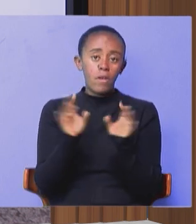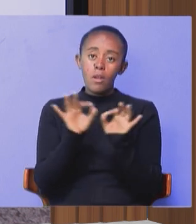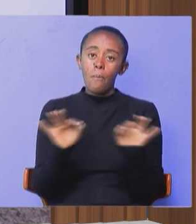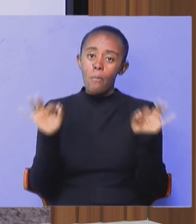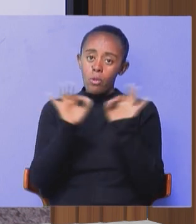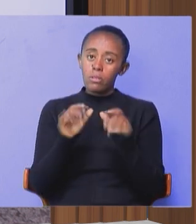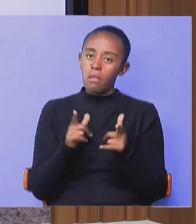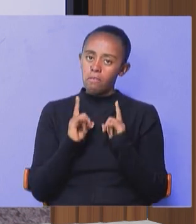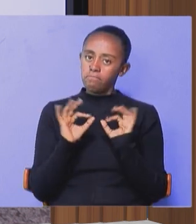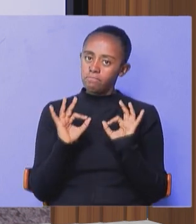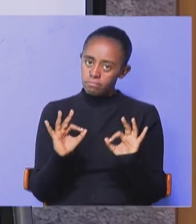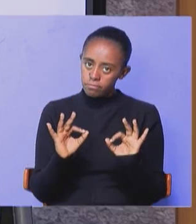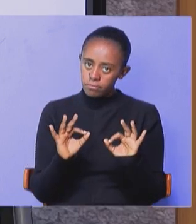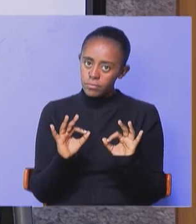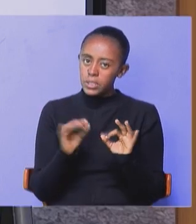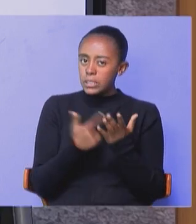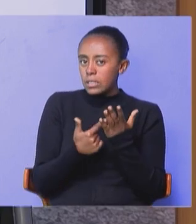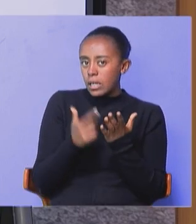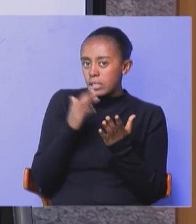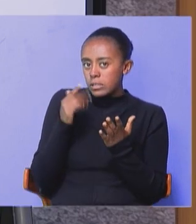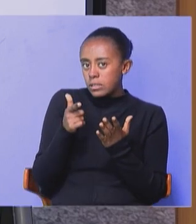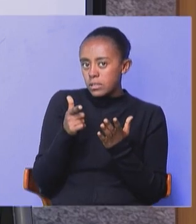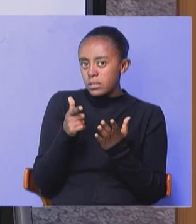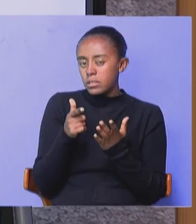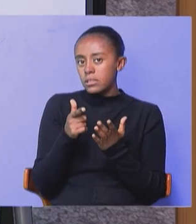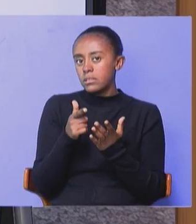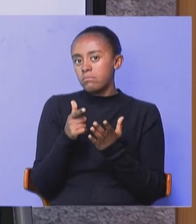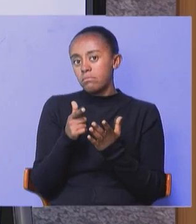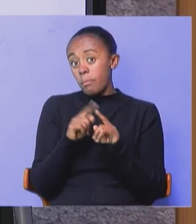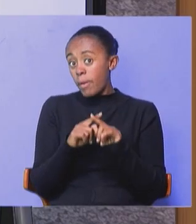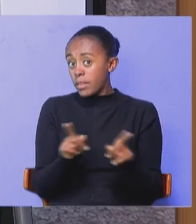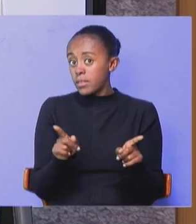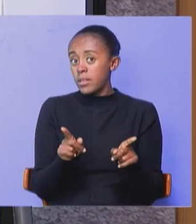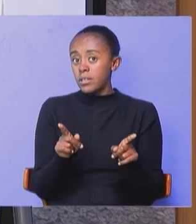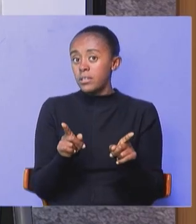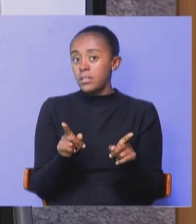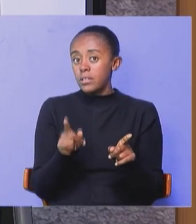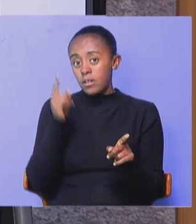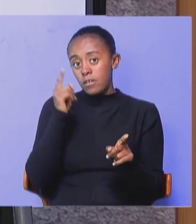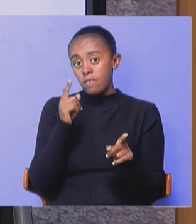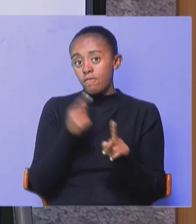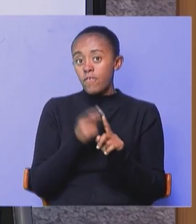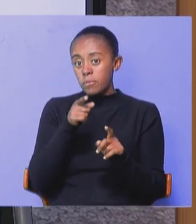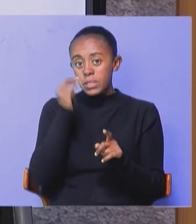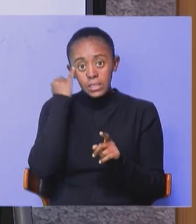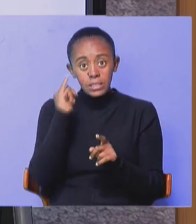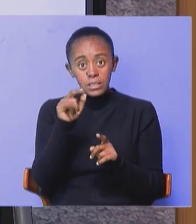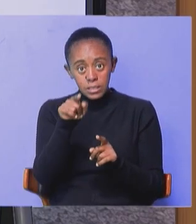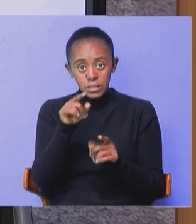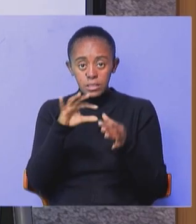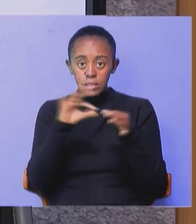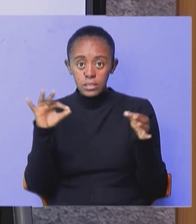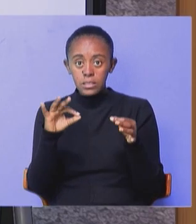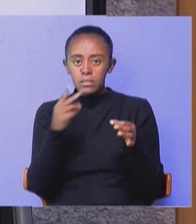important in life, or in this case, it is important in life, but from this perspective, from this